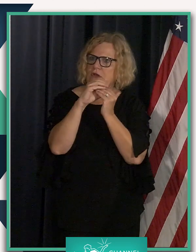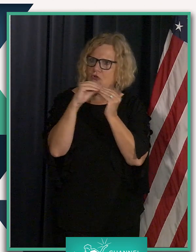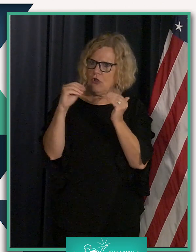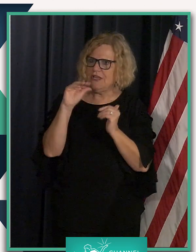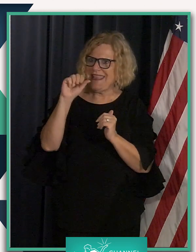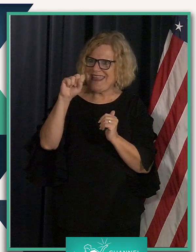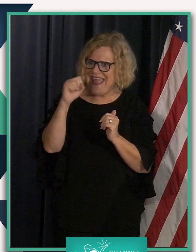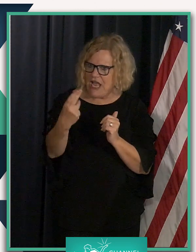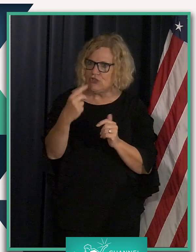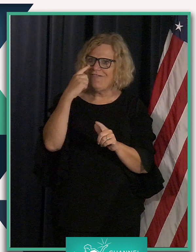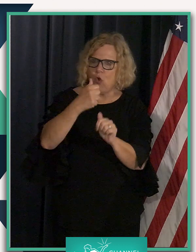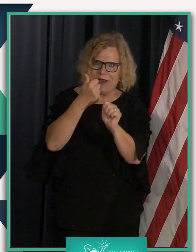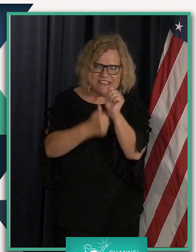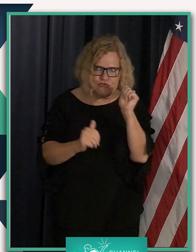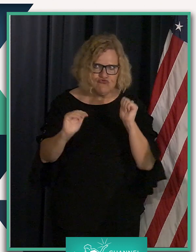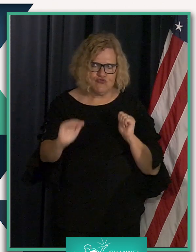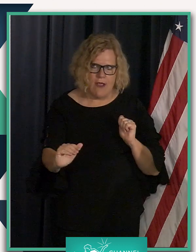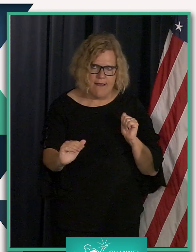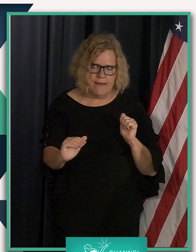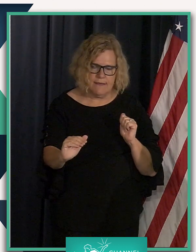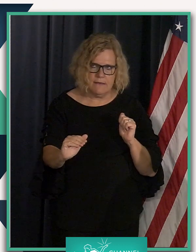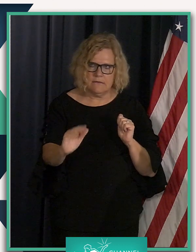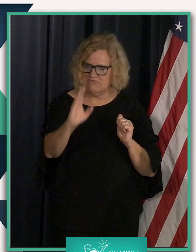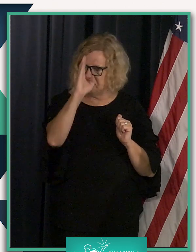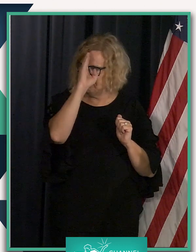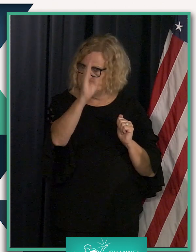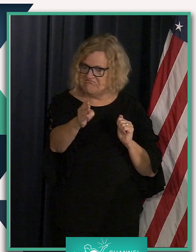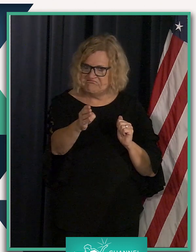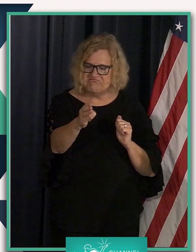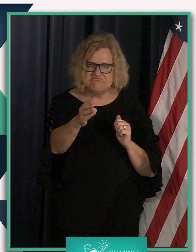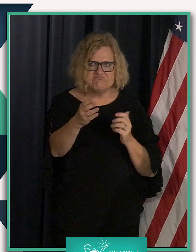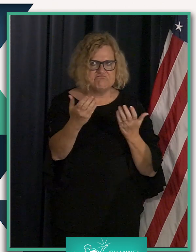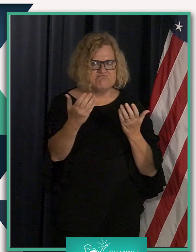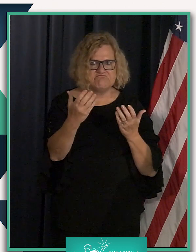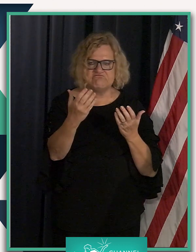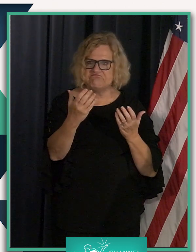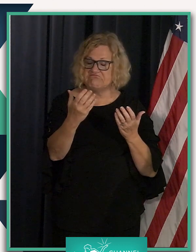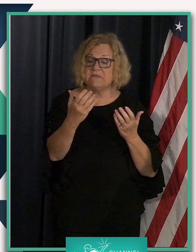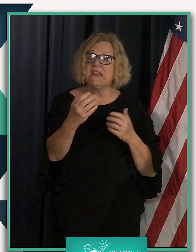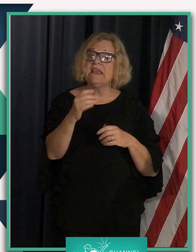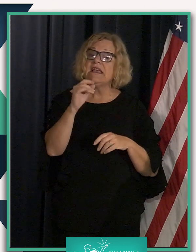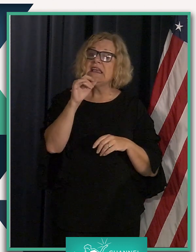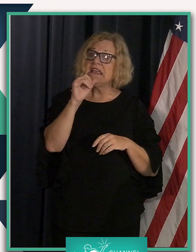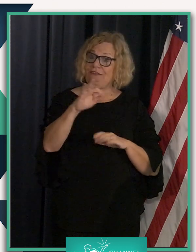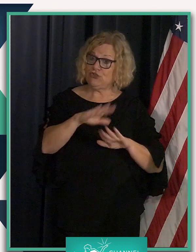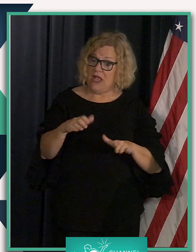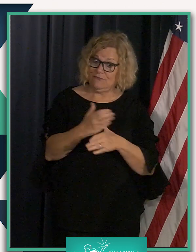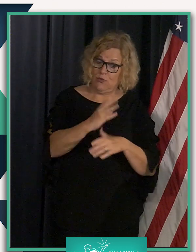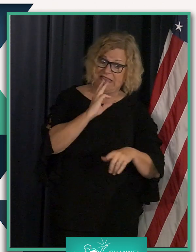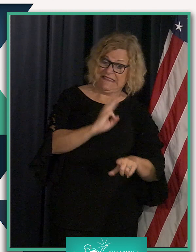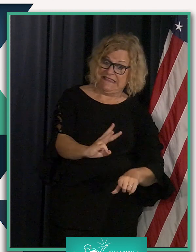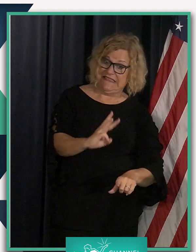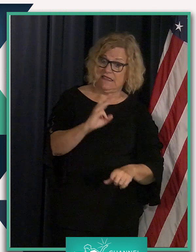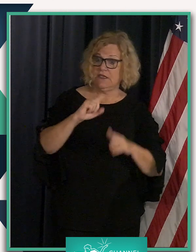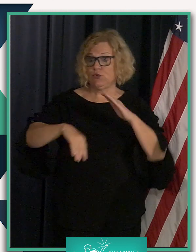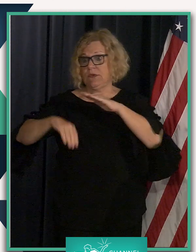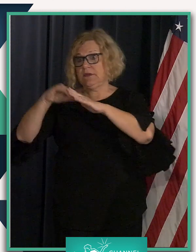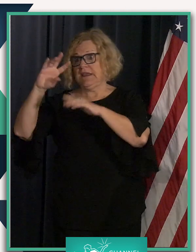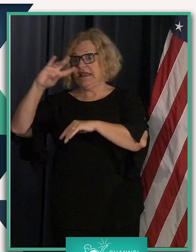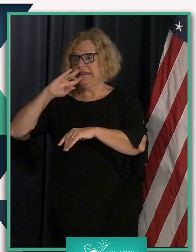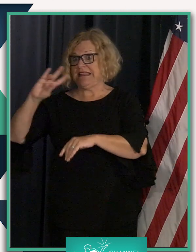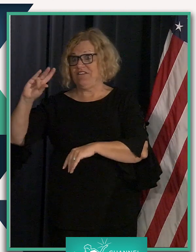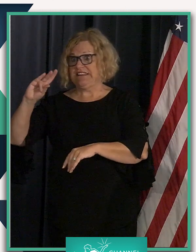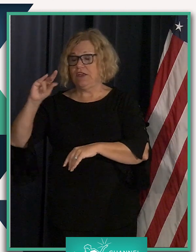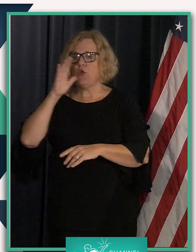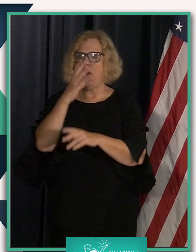$3,600 cash for each child. Straight to you, no strings. If your child's between 6 and 17,